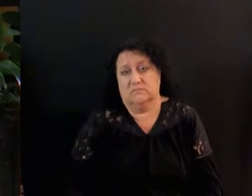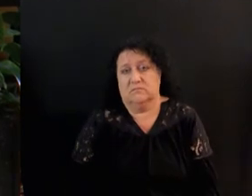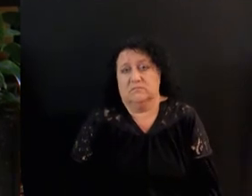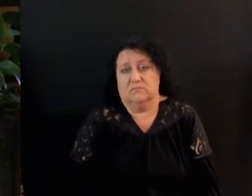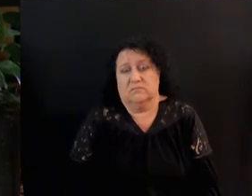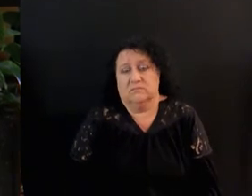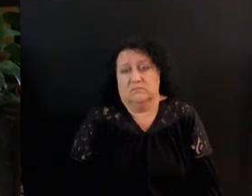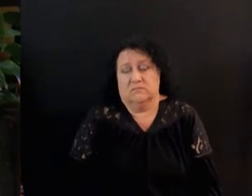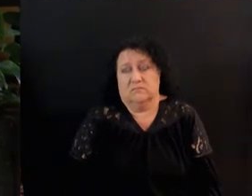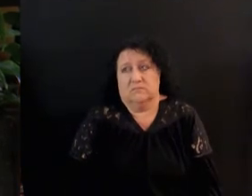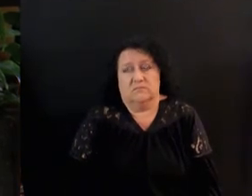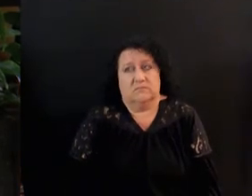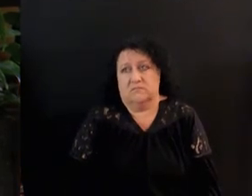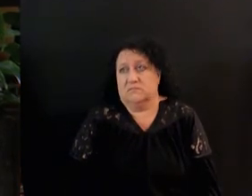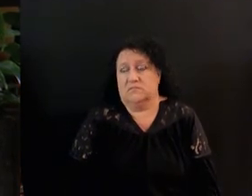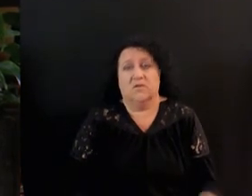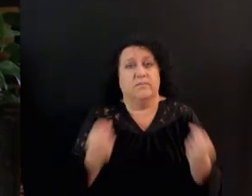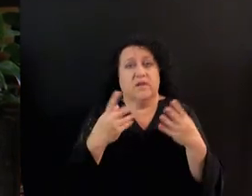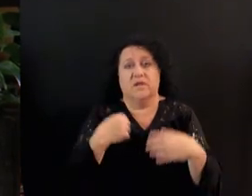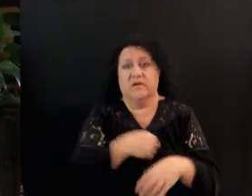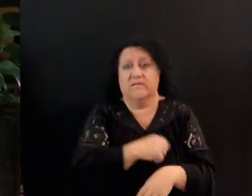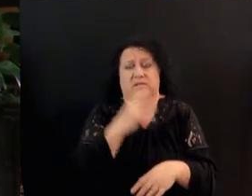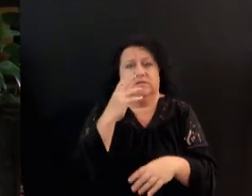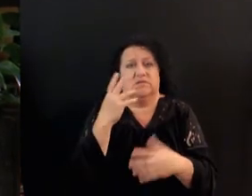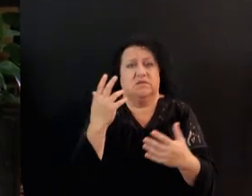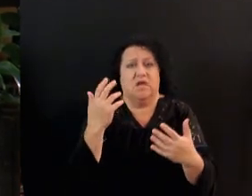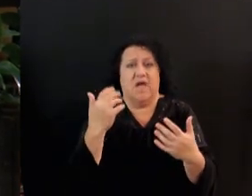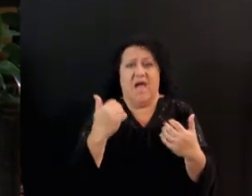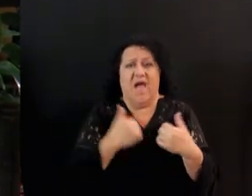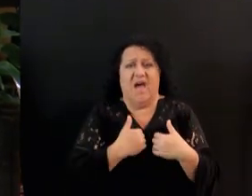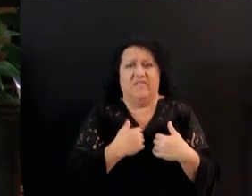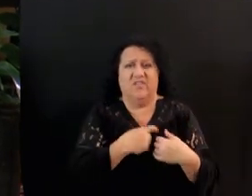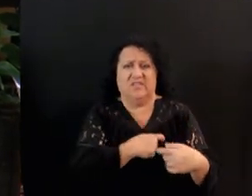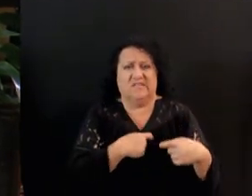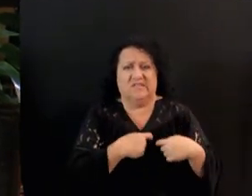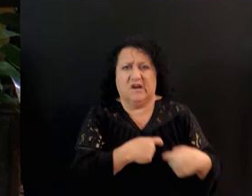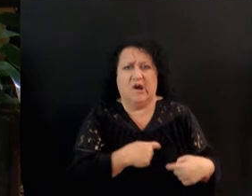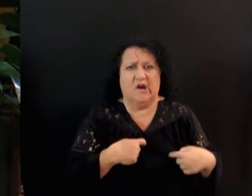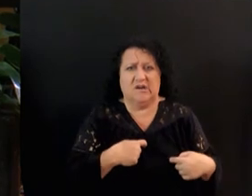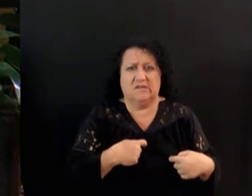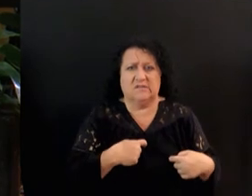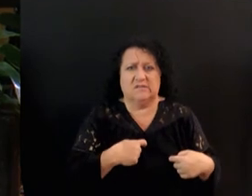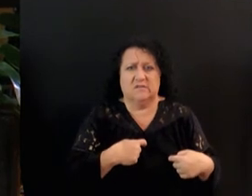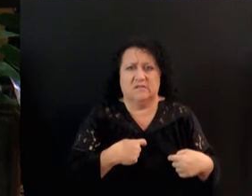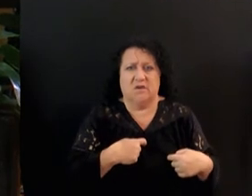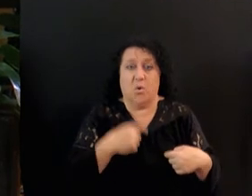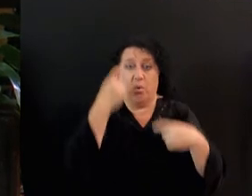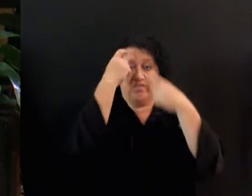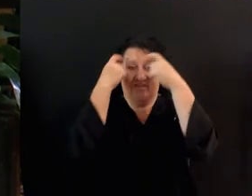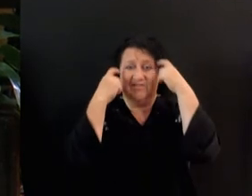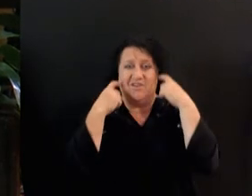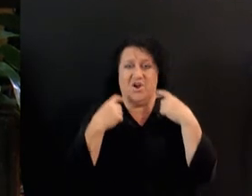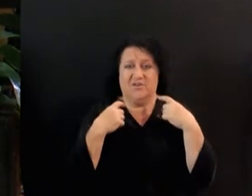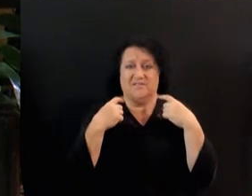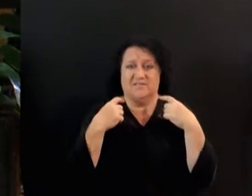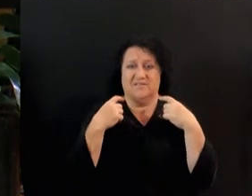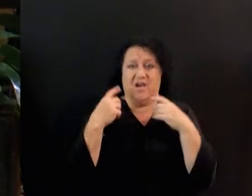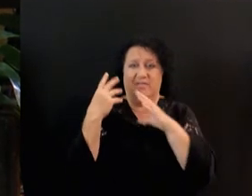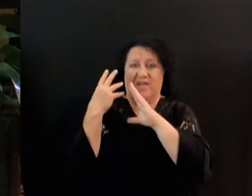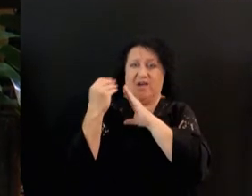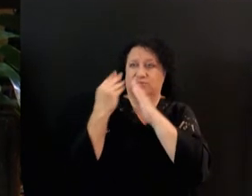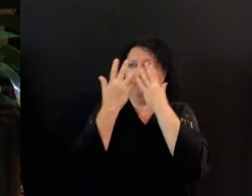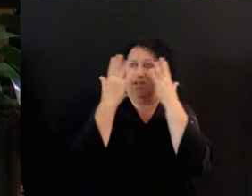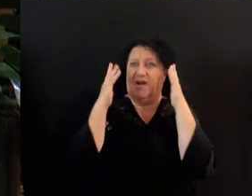And too many of us bear the scars, whether they're on the outside or whether they're on the inside, or both.